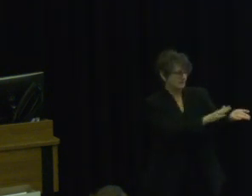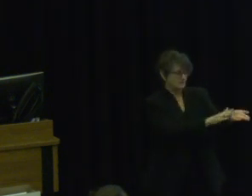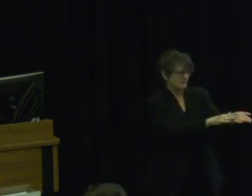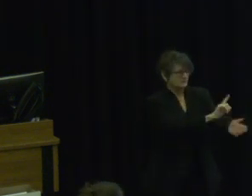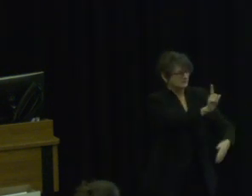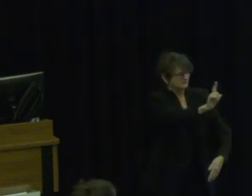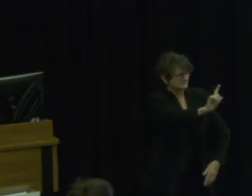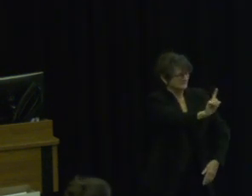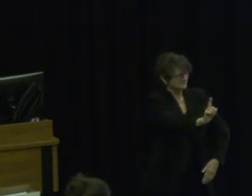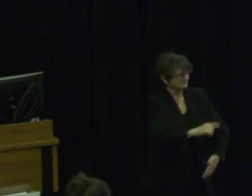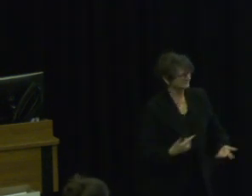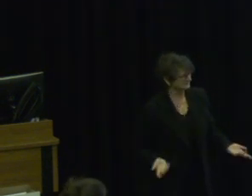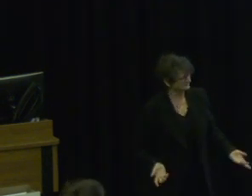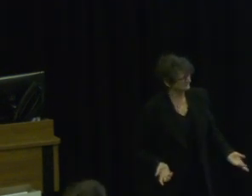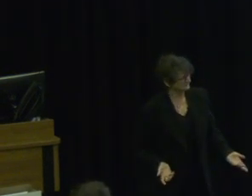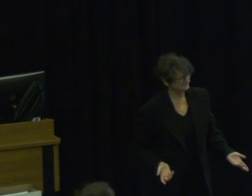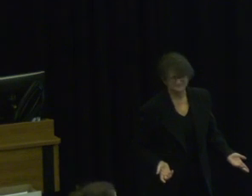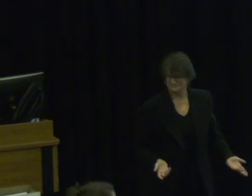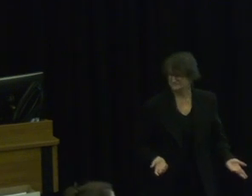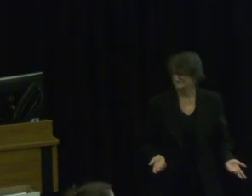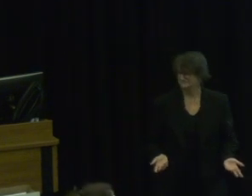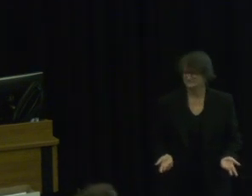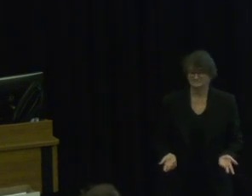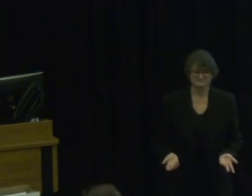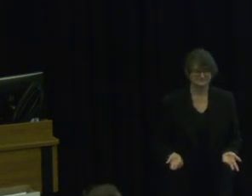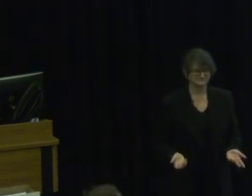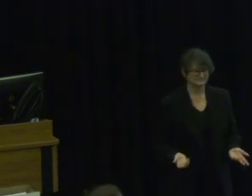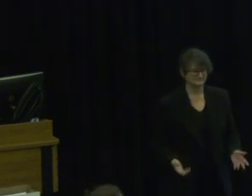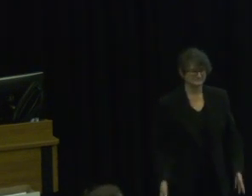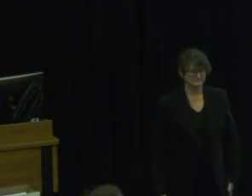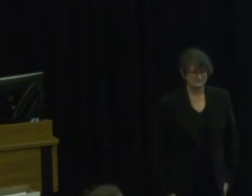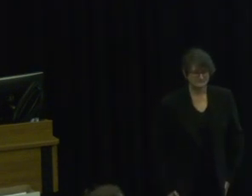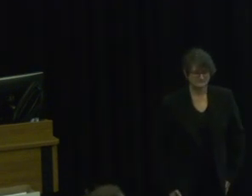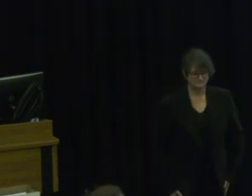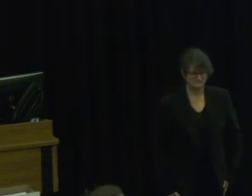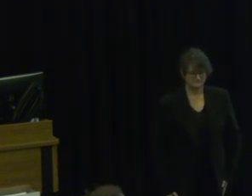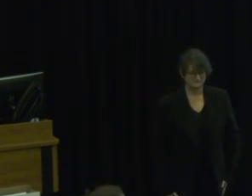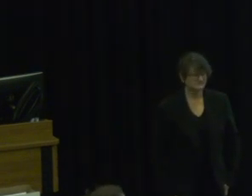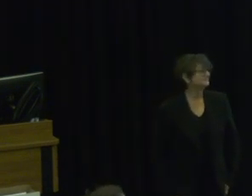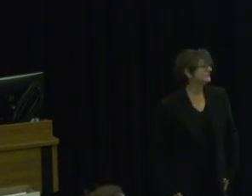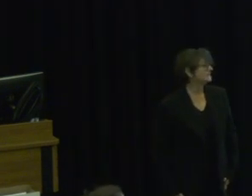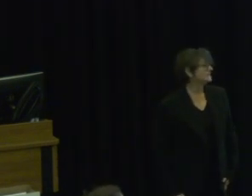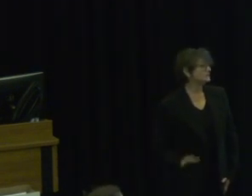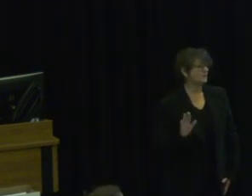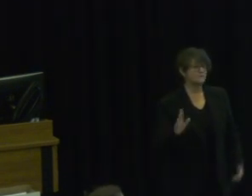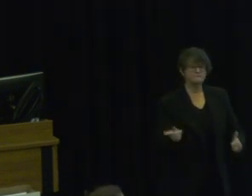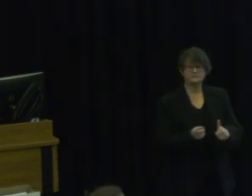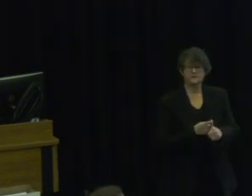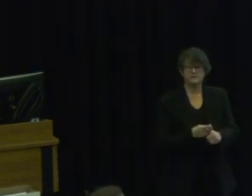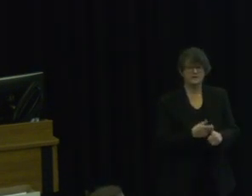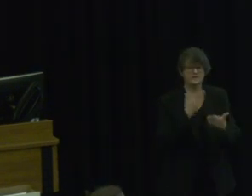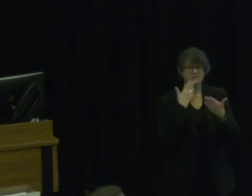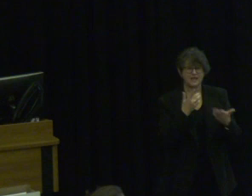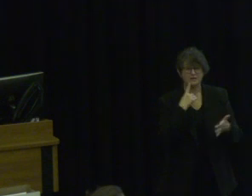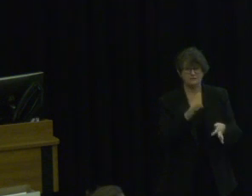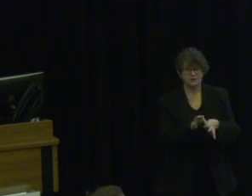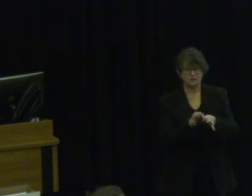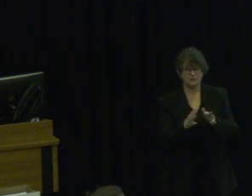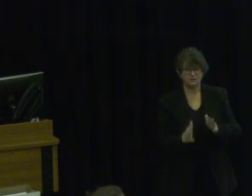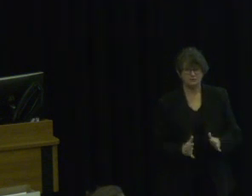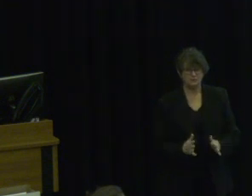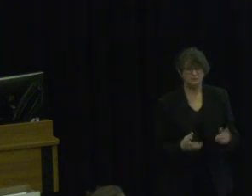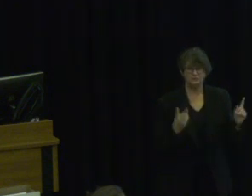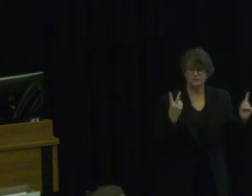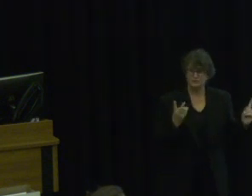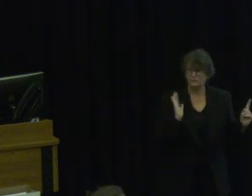clap. Okay. Jeez, tough crowd. So first of all, I want to say thank you to our translators, which include two